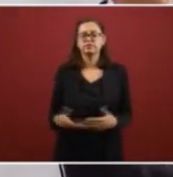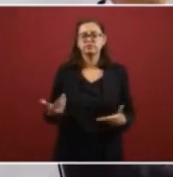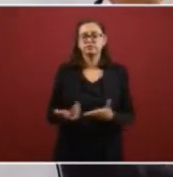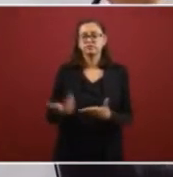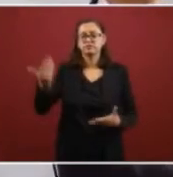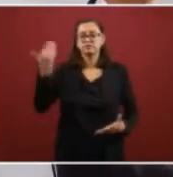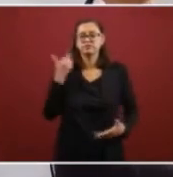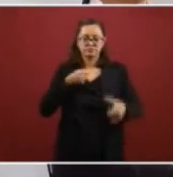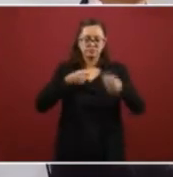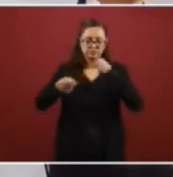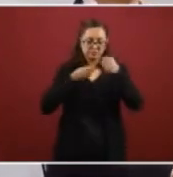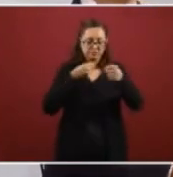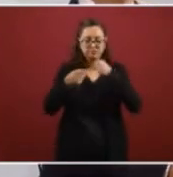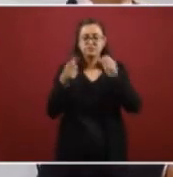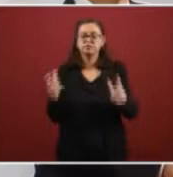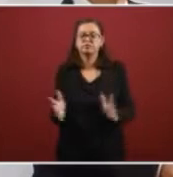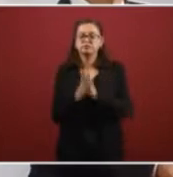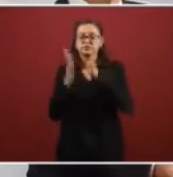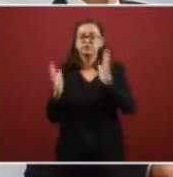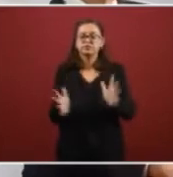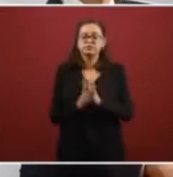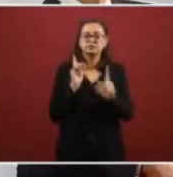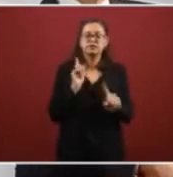all the media that participated